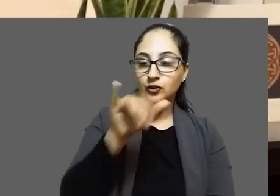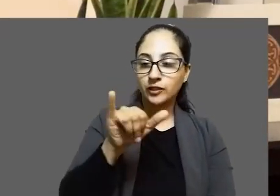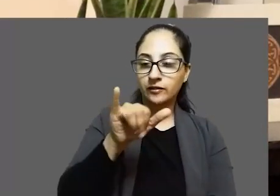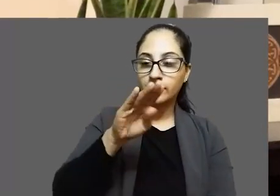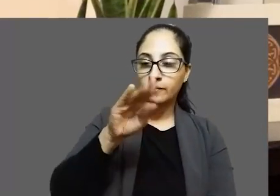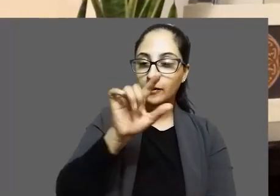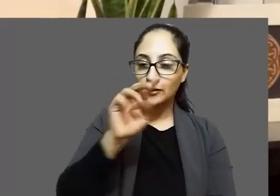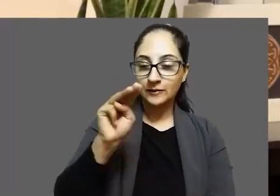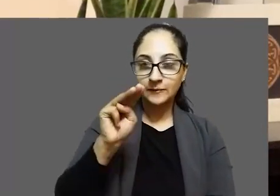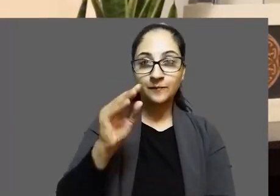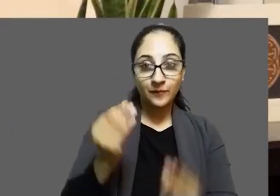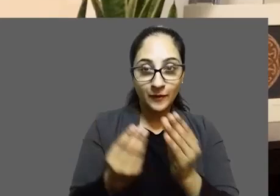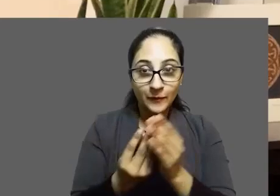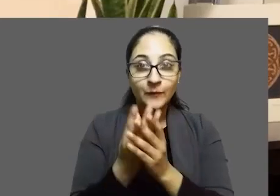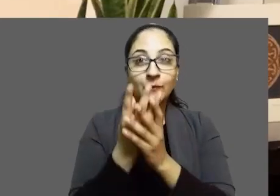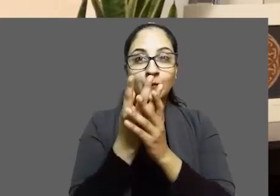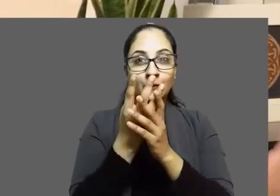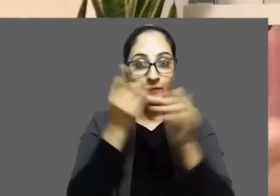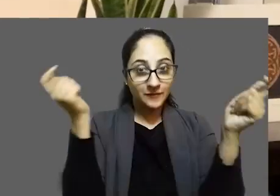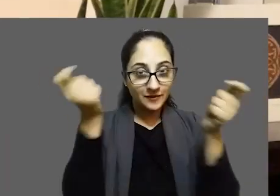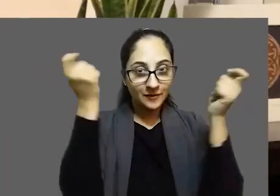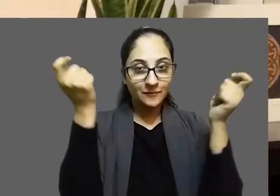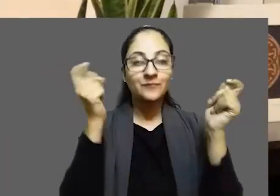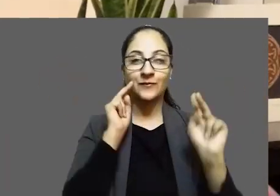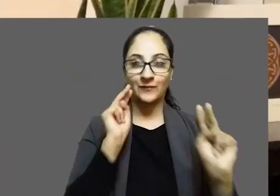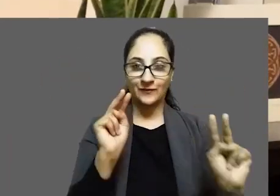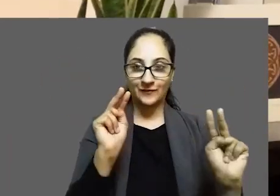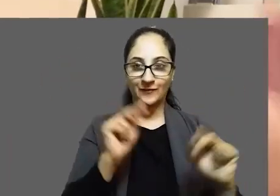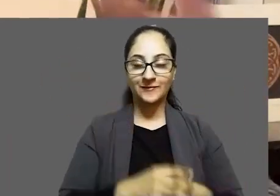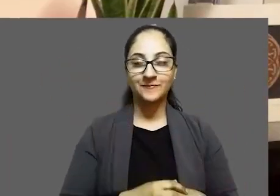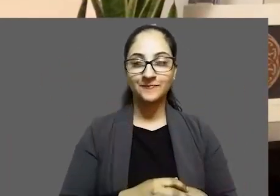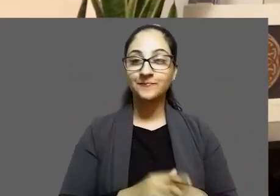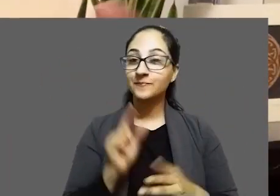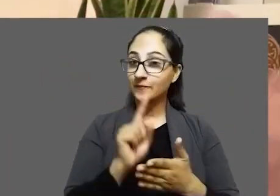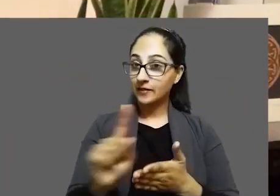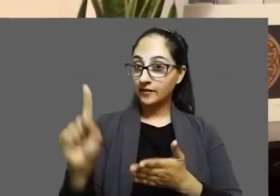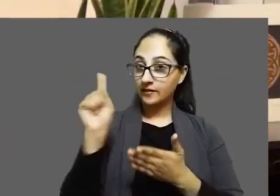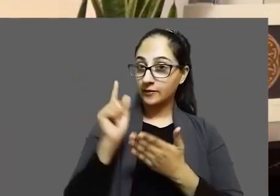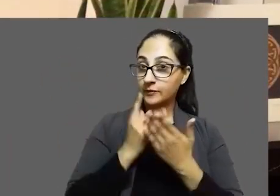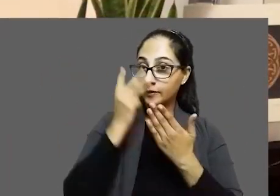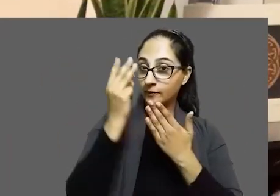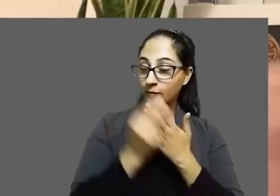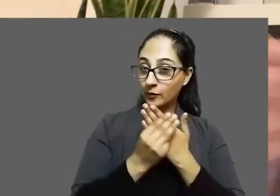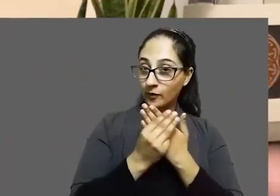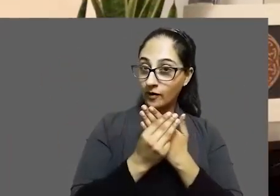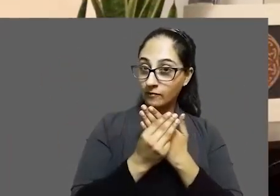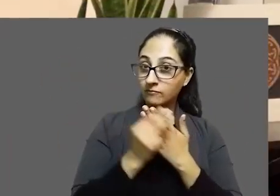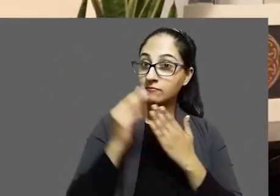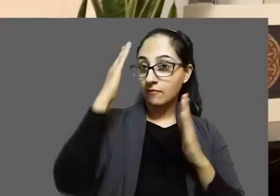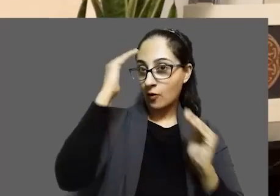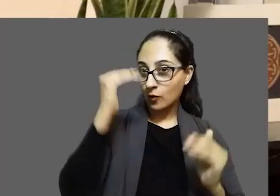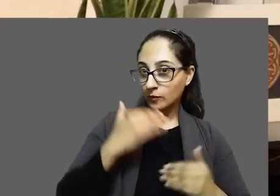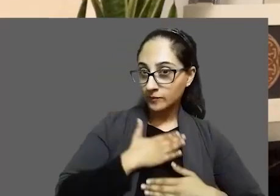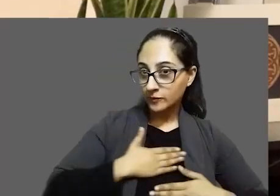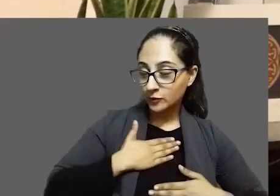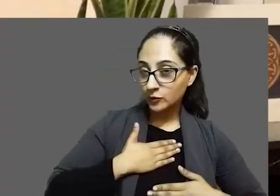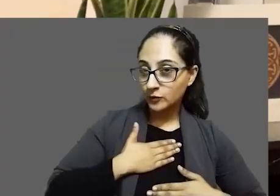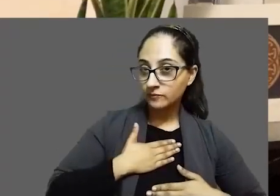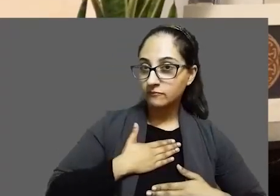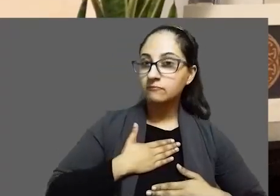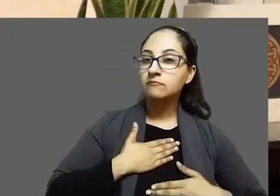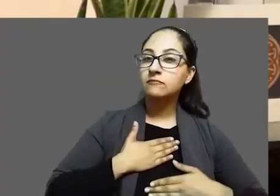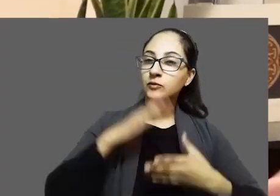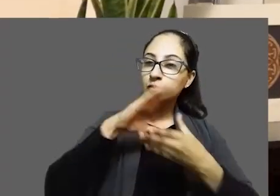here in Vancouver. I also hope you enjoyed last week's episode on the stories of our